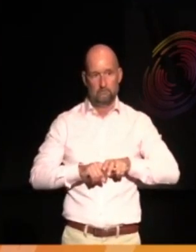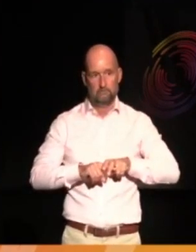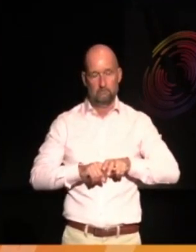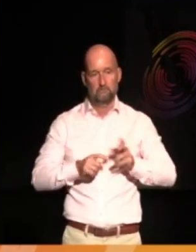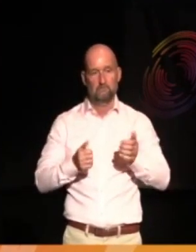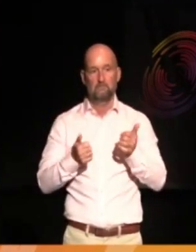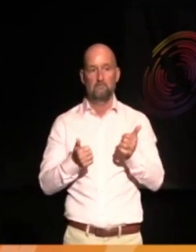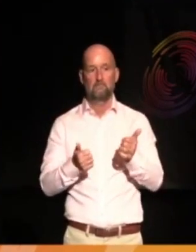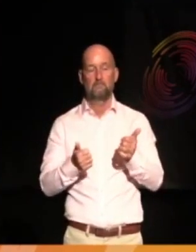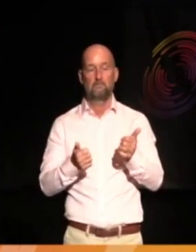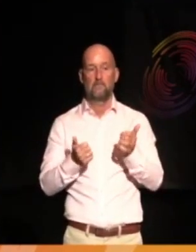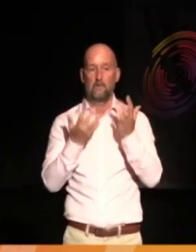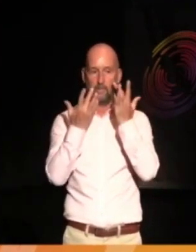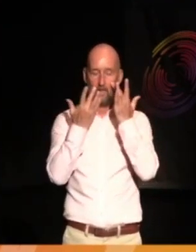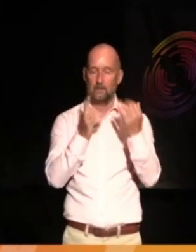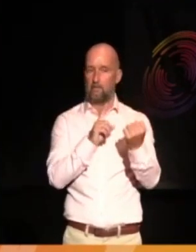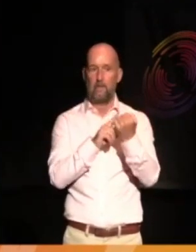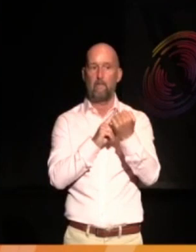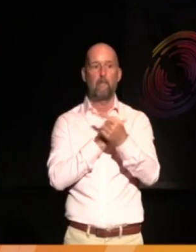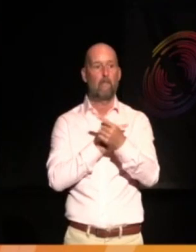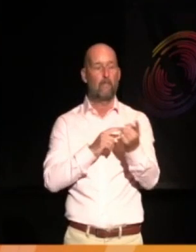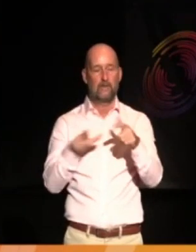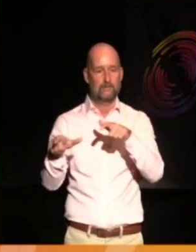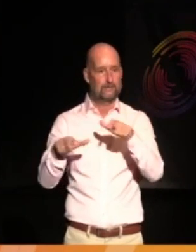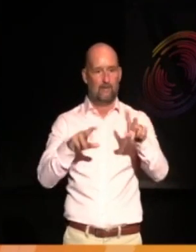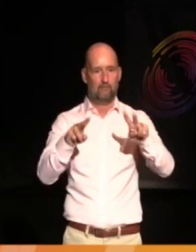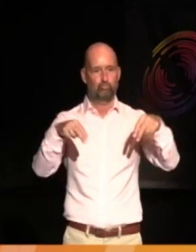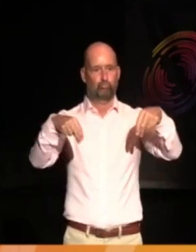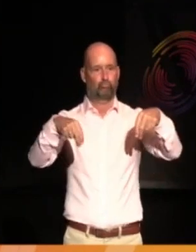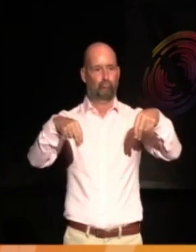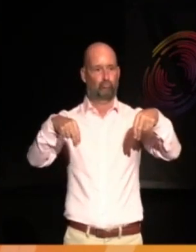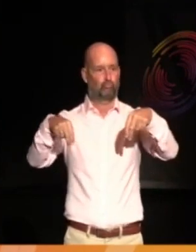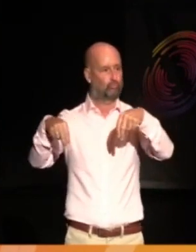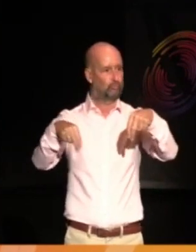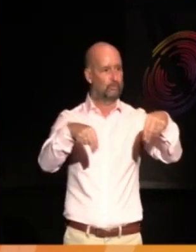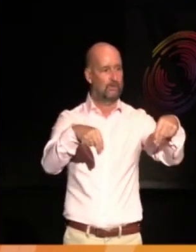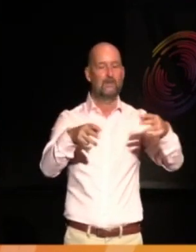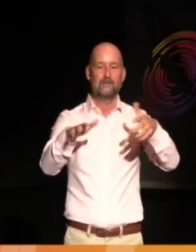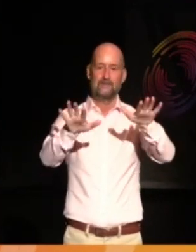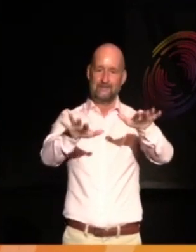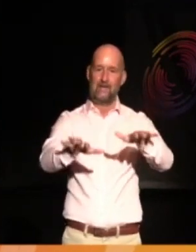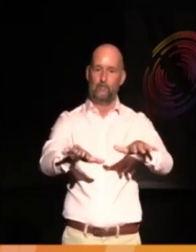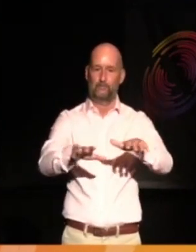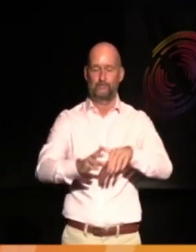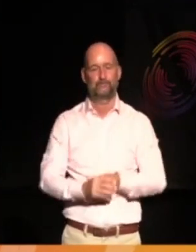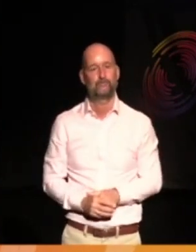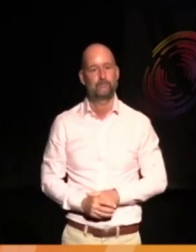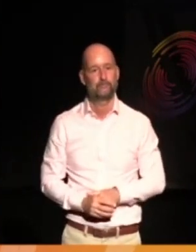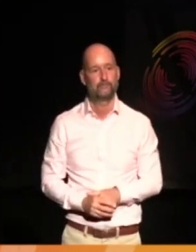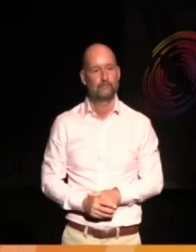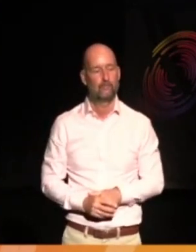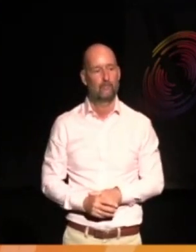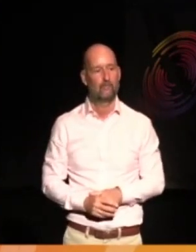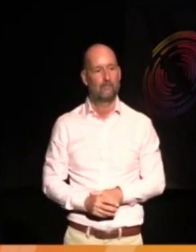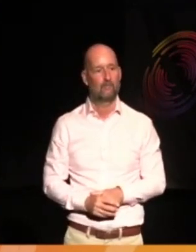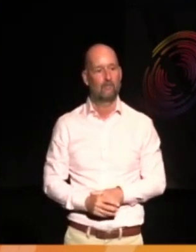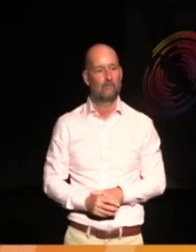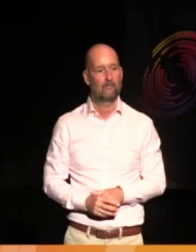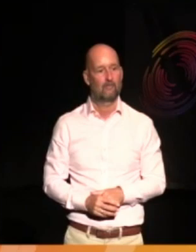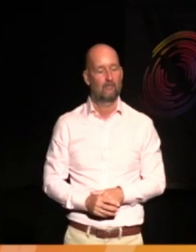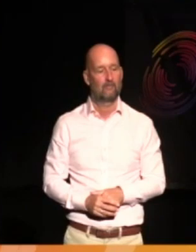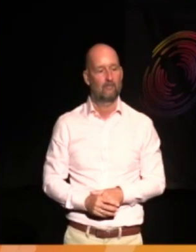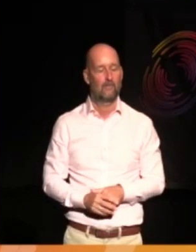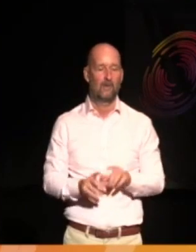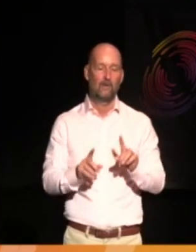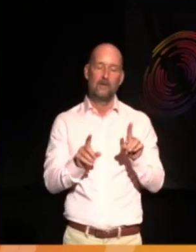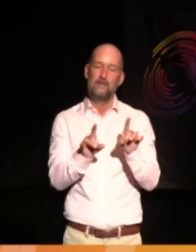Okay, that's significant, isn't it? Look, everybody's still standing. So sit down again. Could you take a question